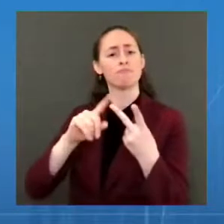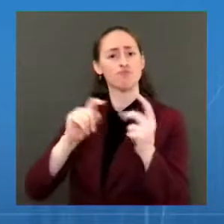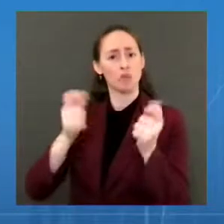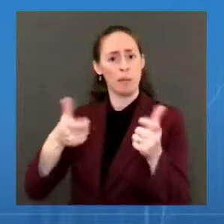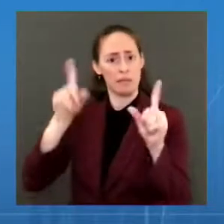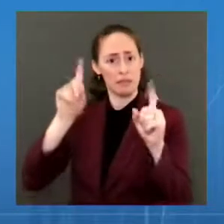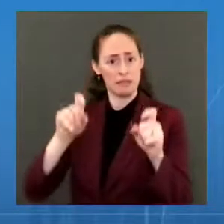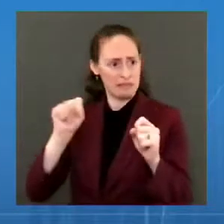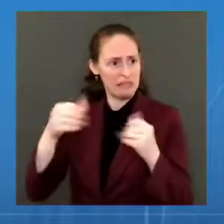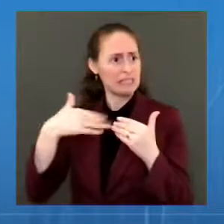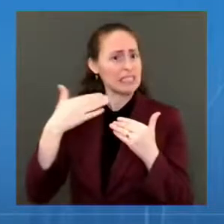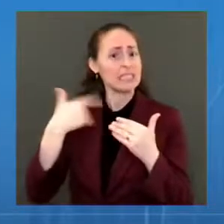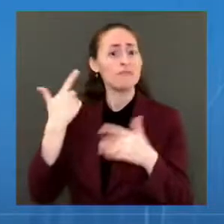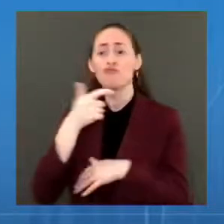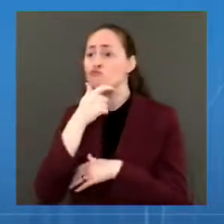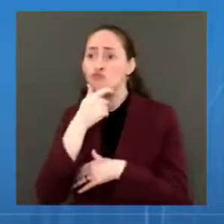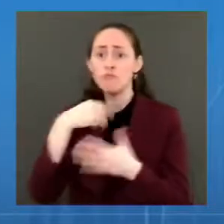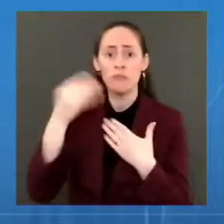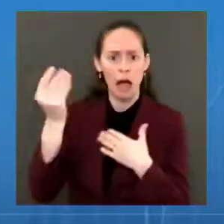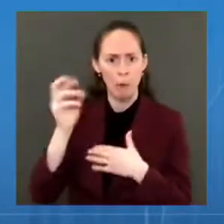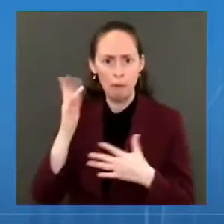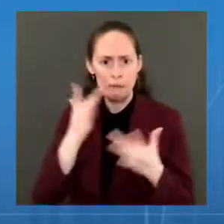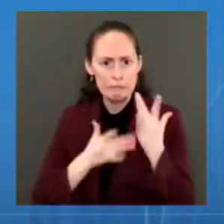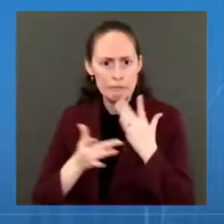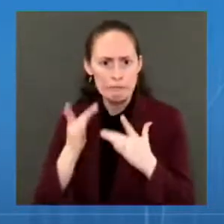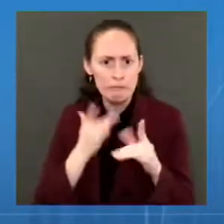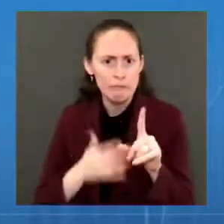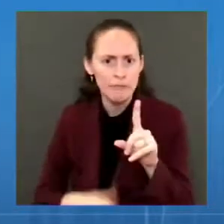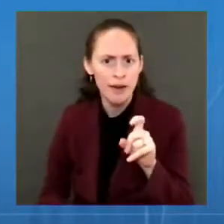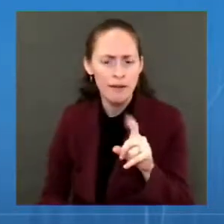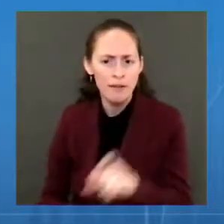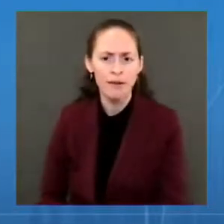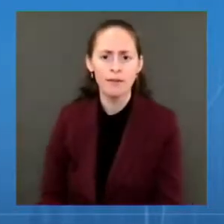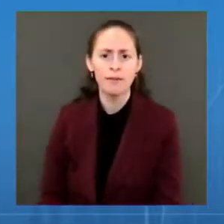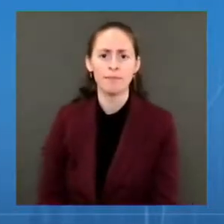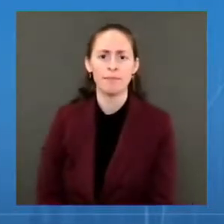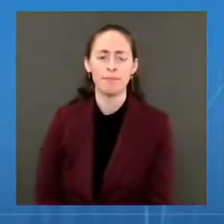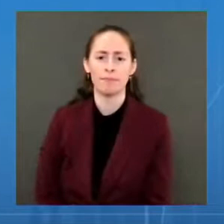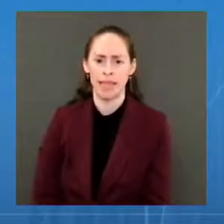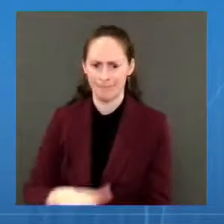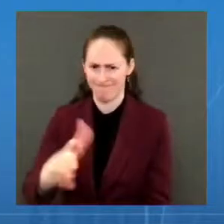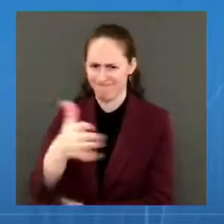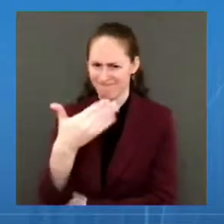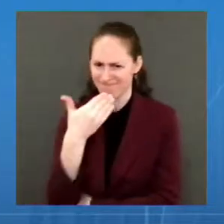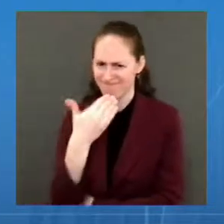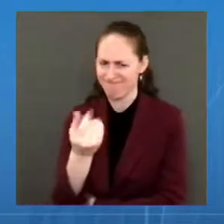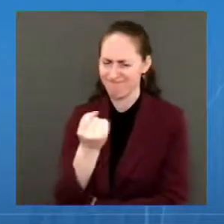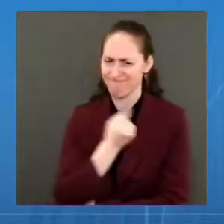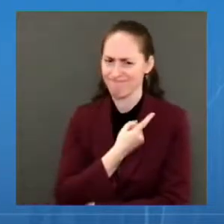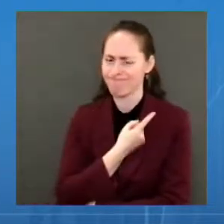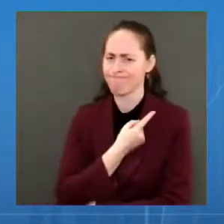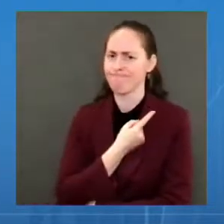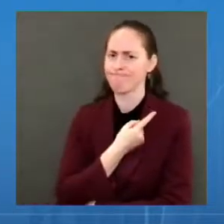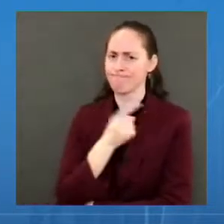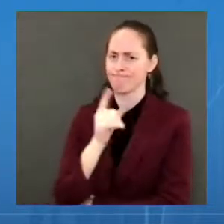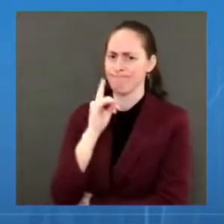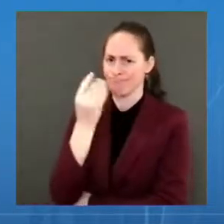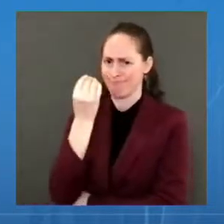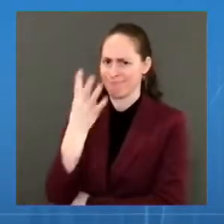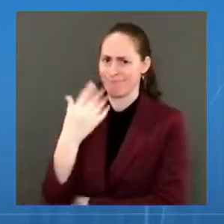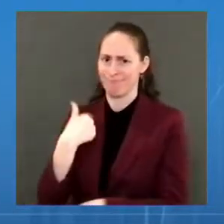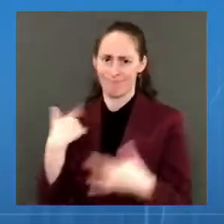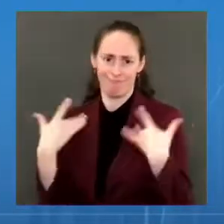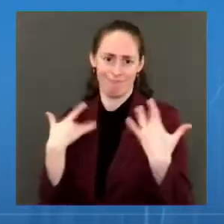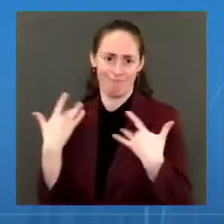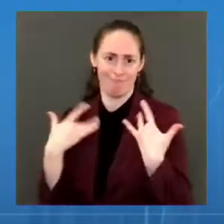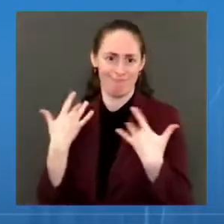Walensky? Yeah, let me just start with that. Great question, Meg. First of all, we are really enthusiastic for people to be able to gather again for